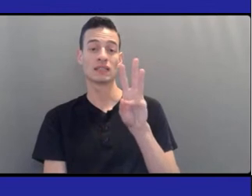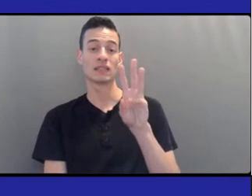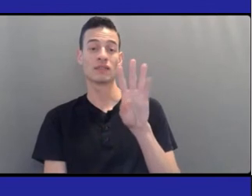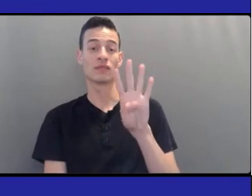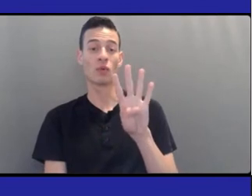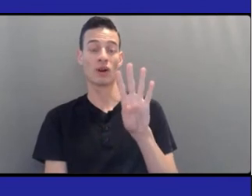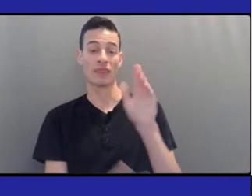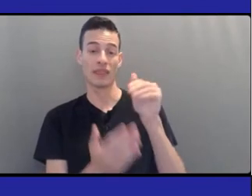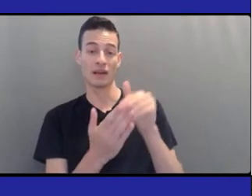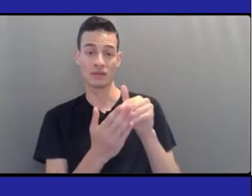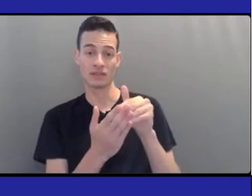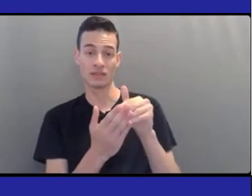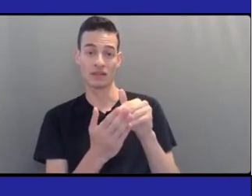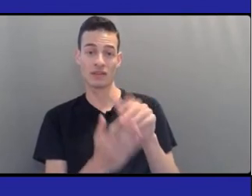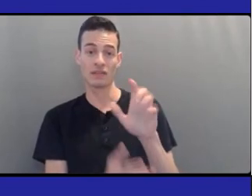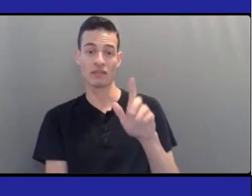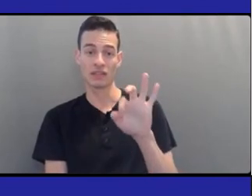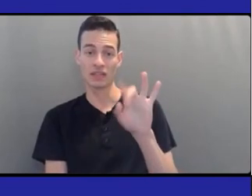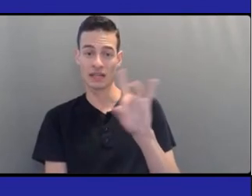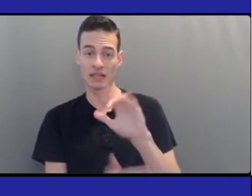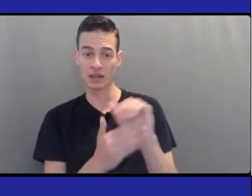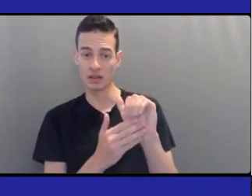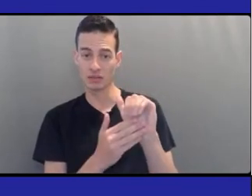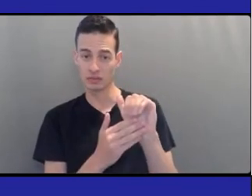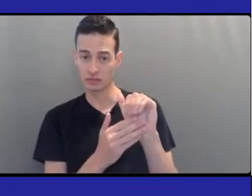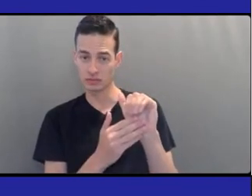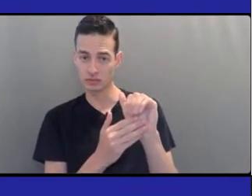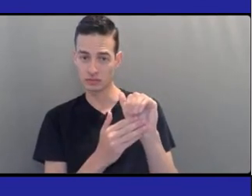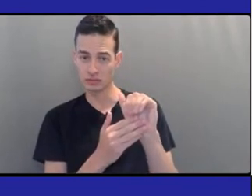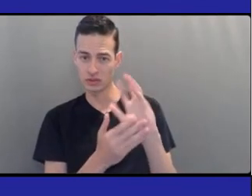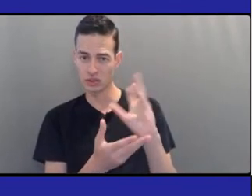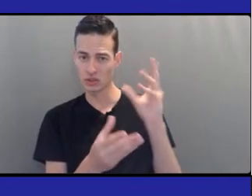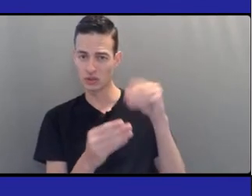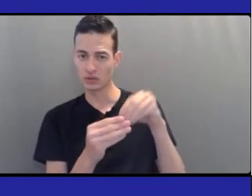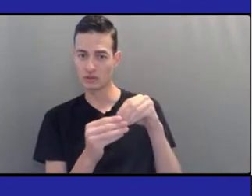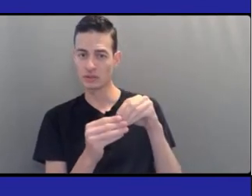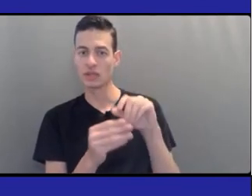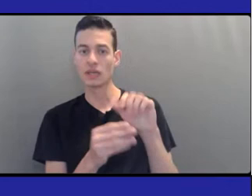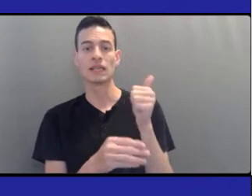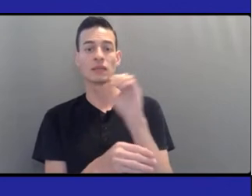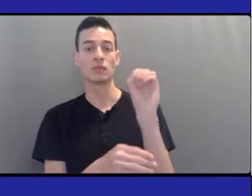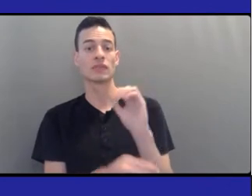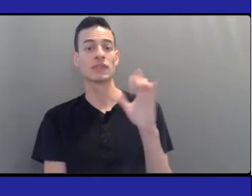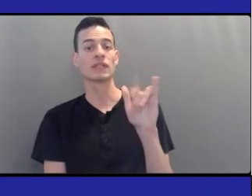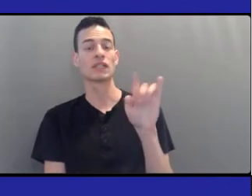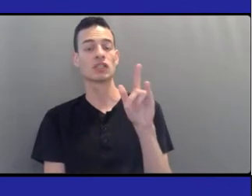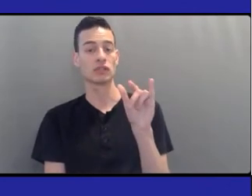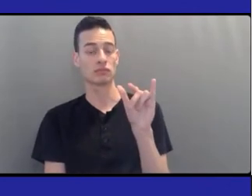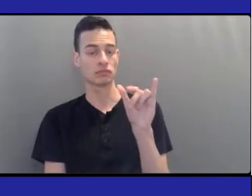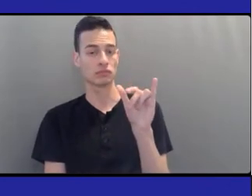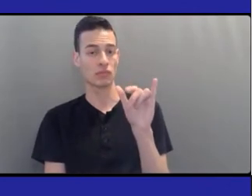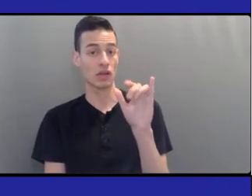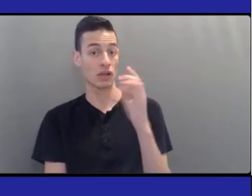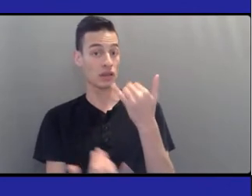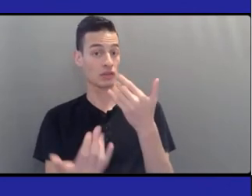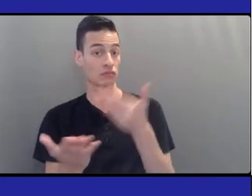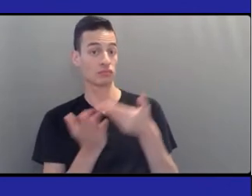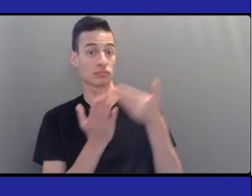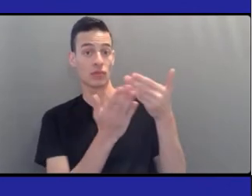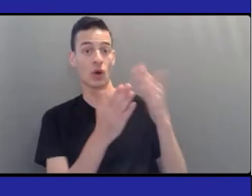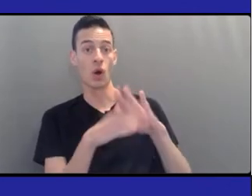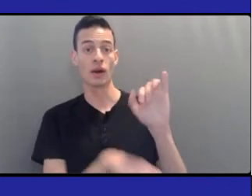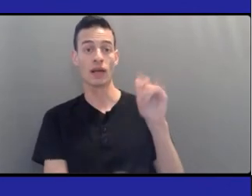$598, which includes a 10% contingency. This was presented to the Medical and Professional Affairs Committee on April